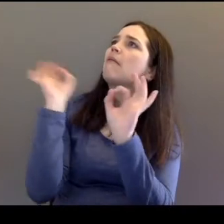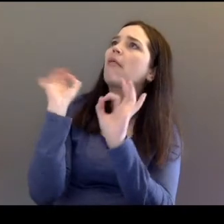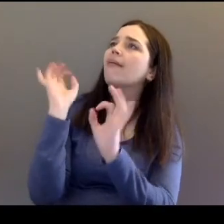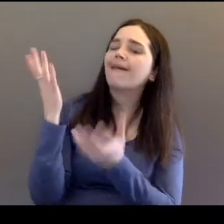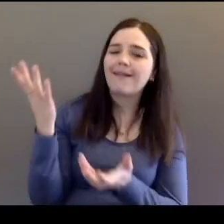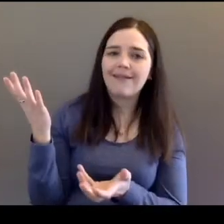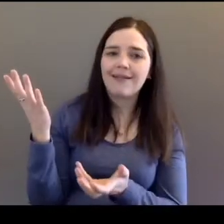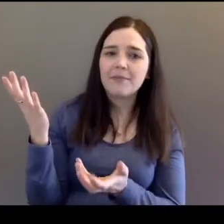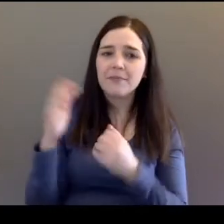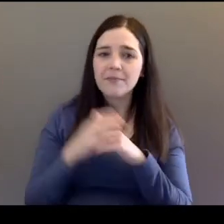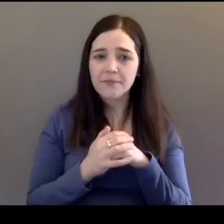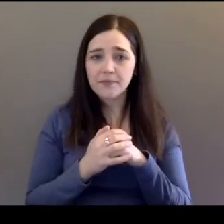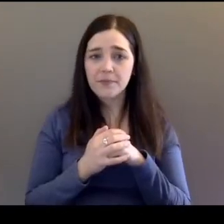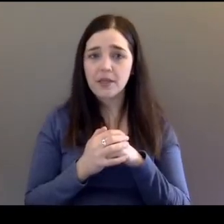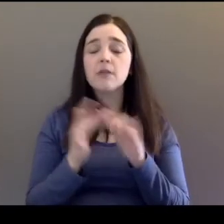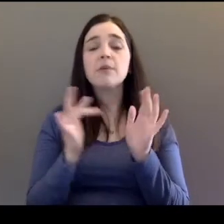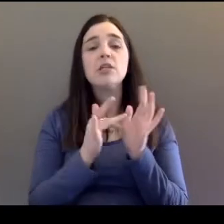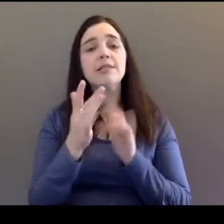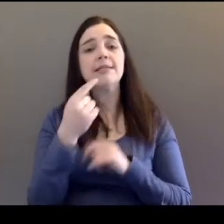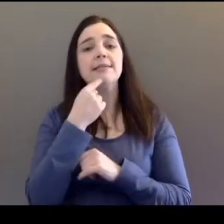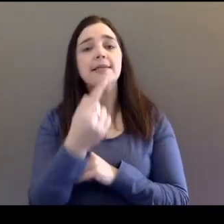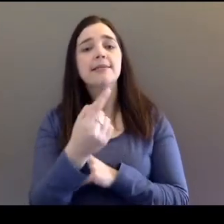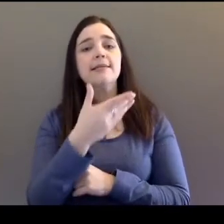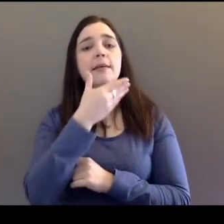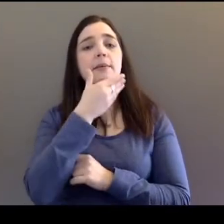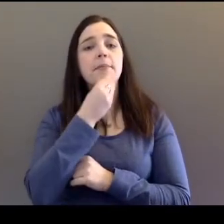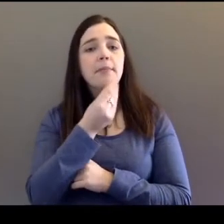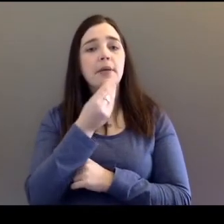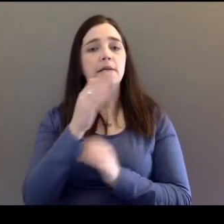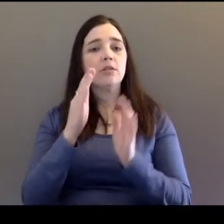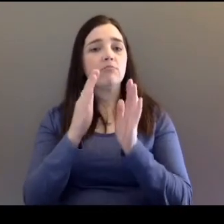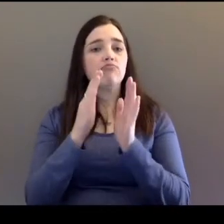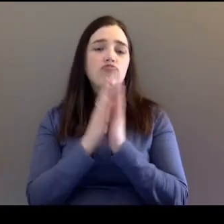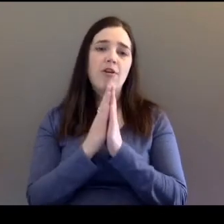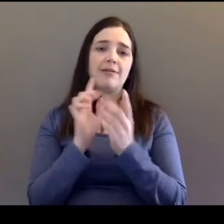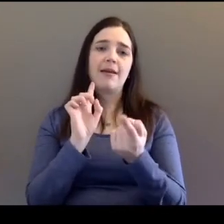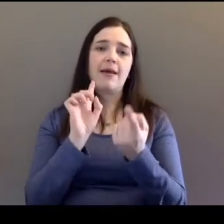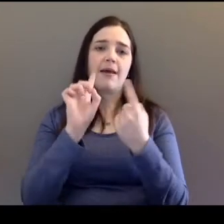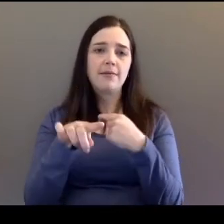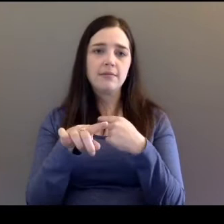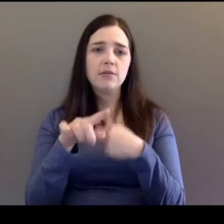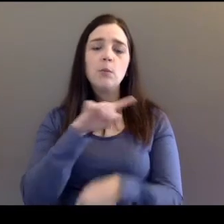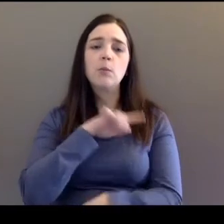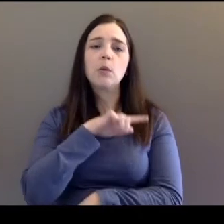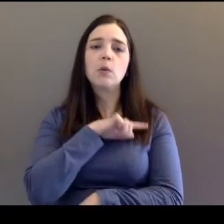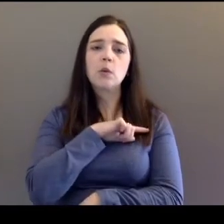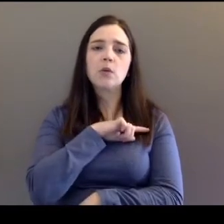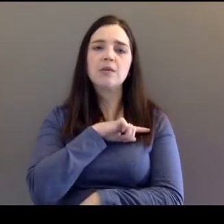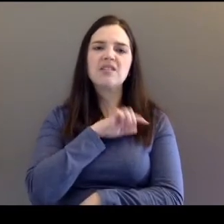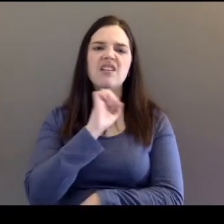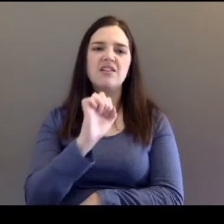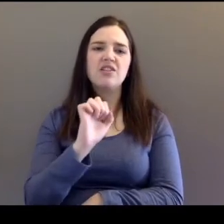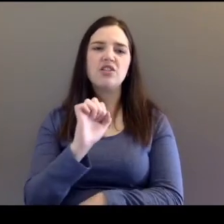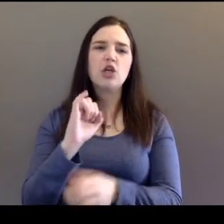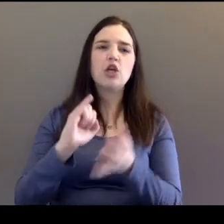But Jesus rather says that the man's prayer is answered because of his shameless audacity,